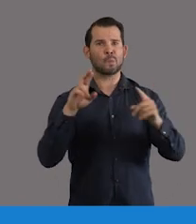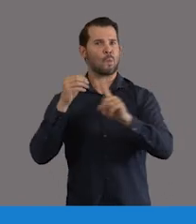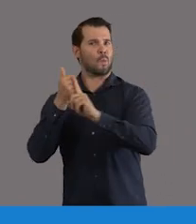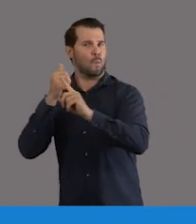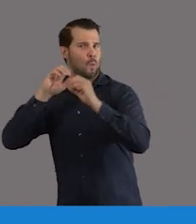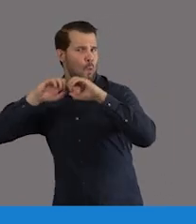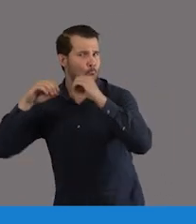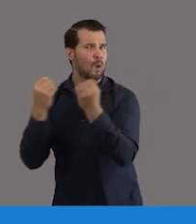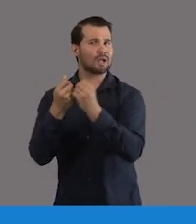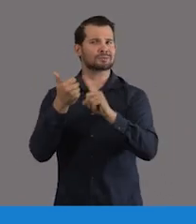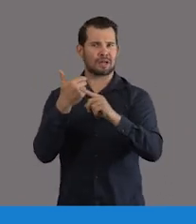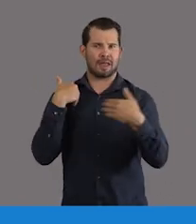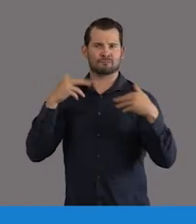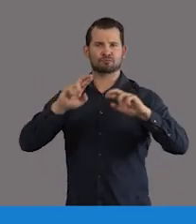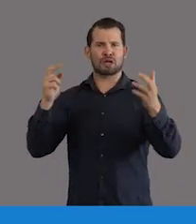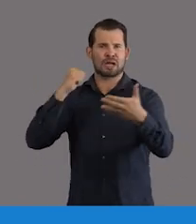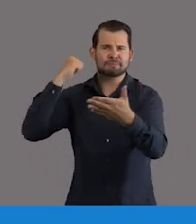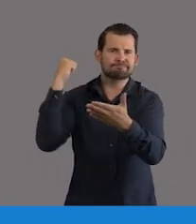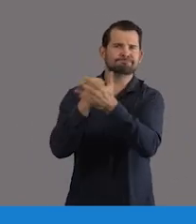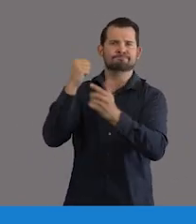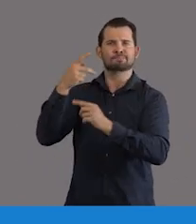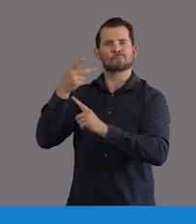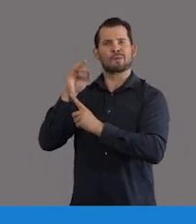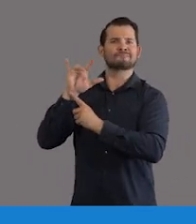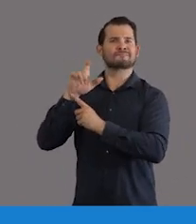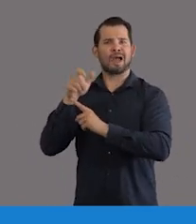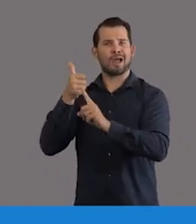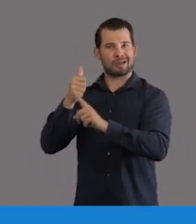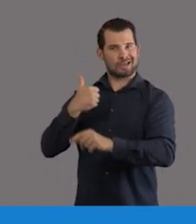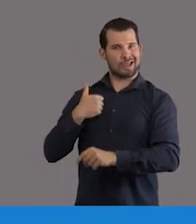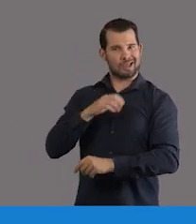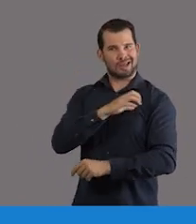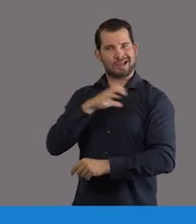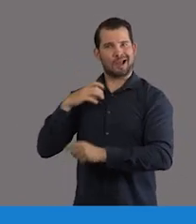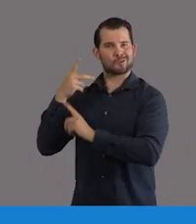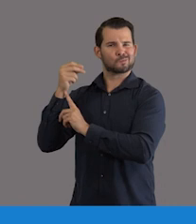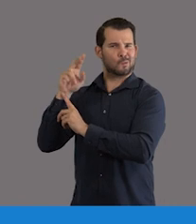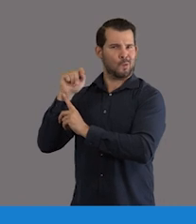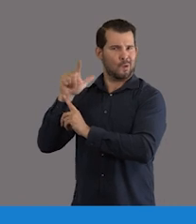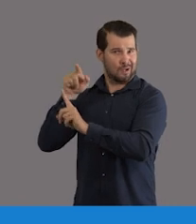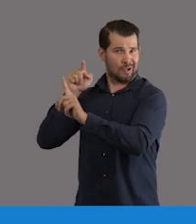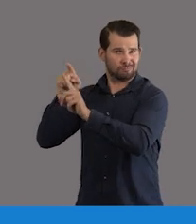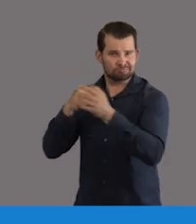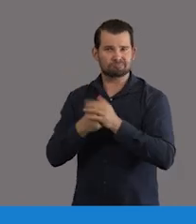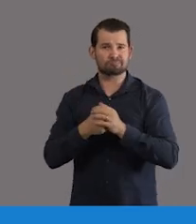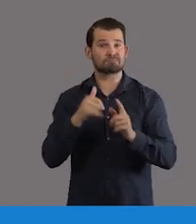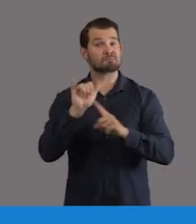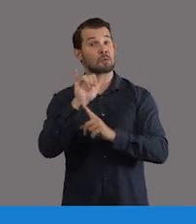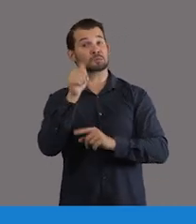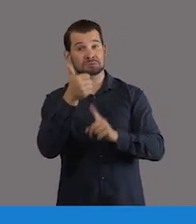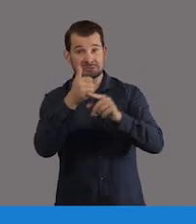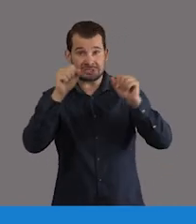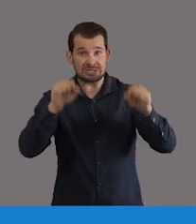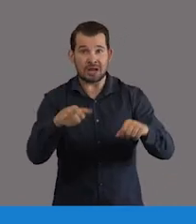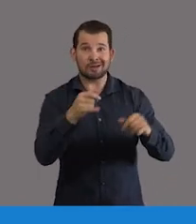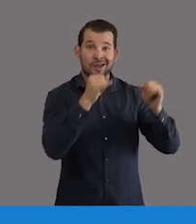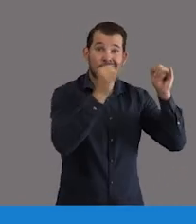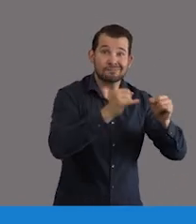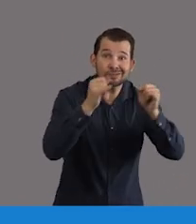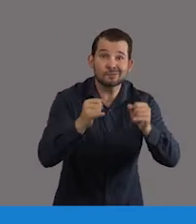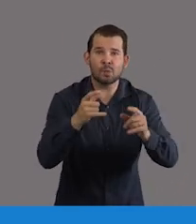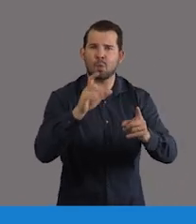organization with a validated profile on the Canada Council portal. You can also be an individual, a